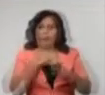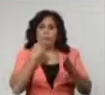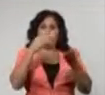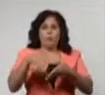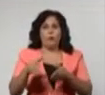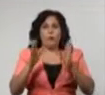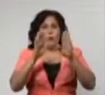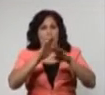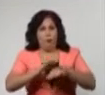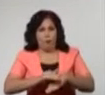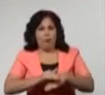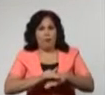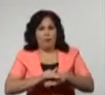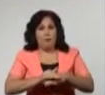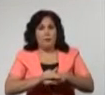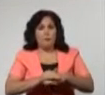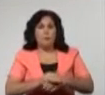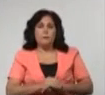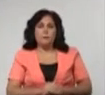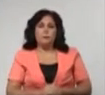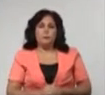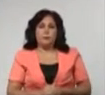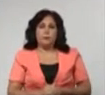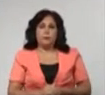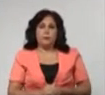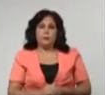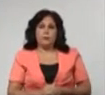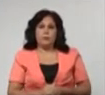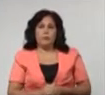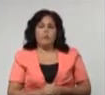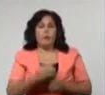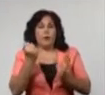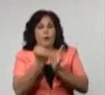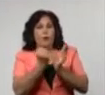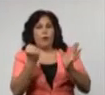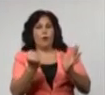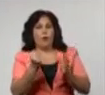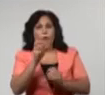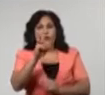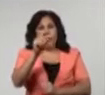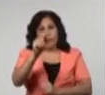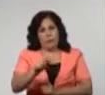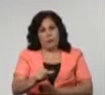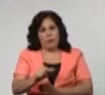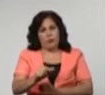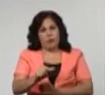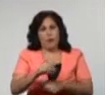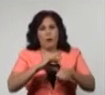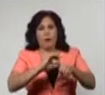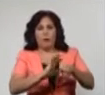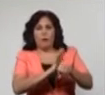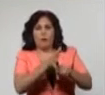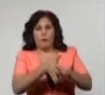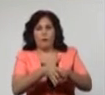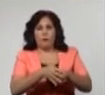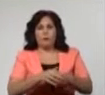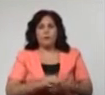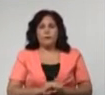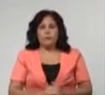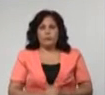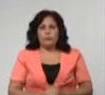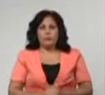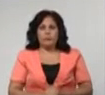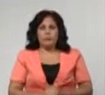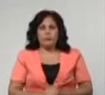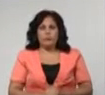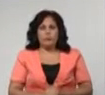Also, there were just 3 new confirmed cases, which further demonstrates everything